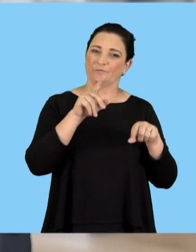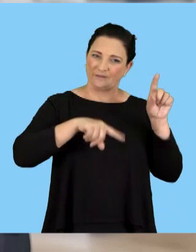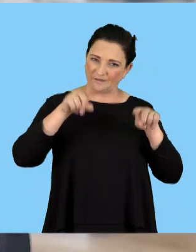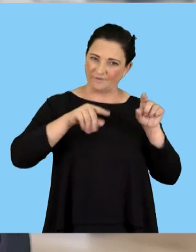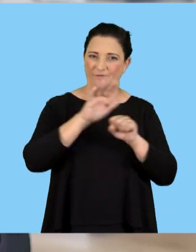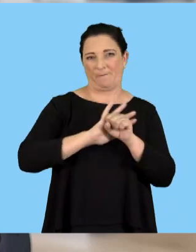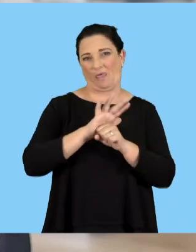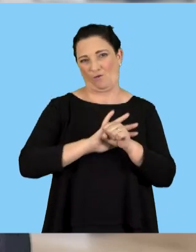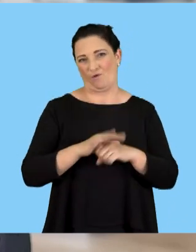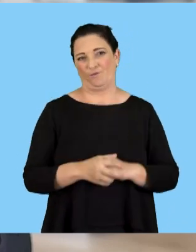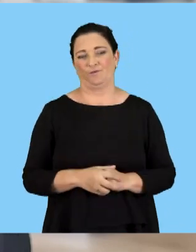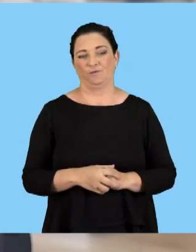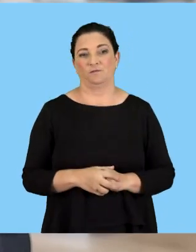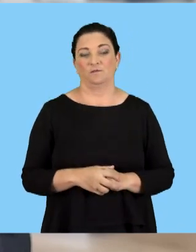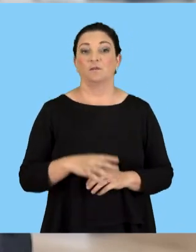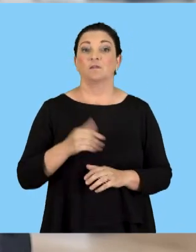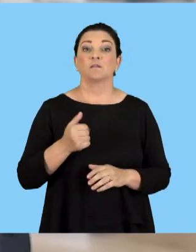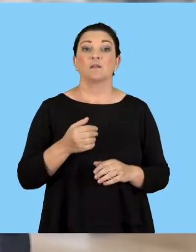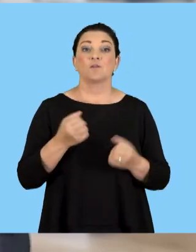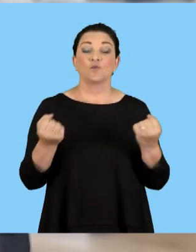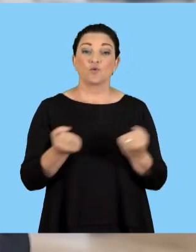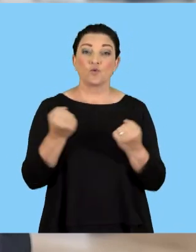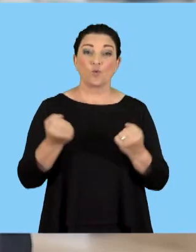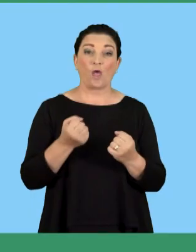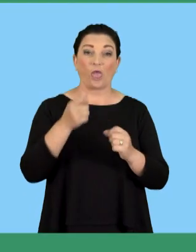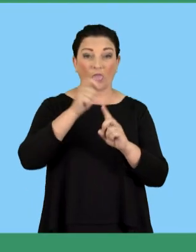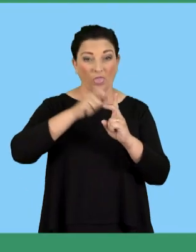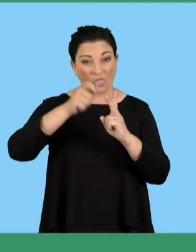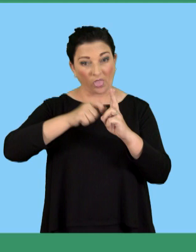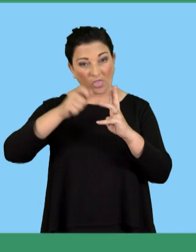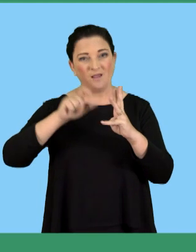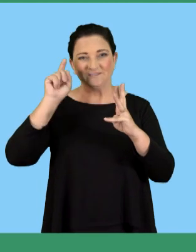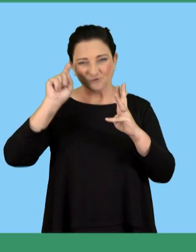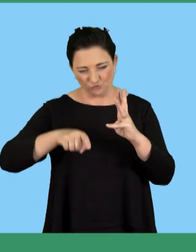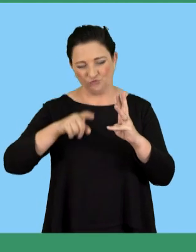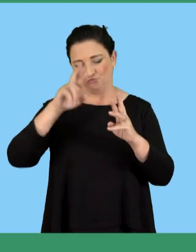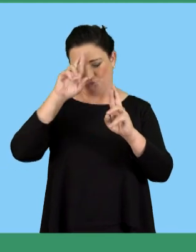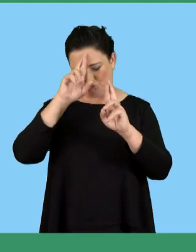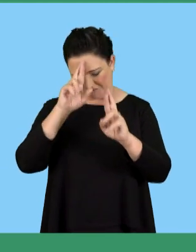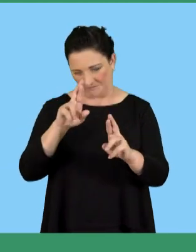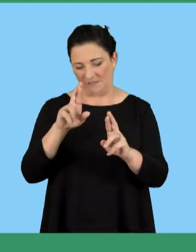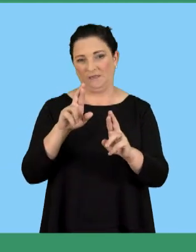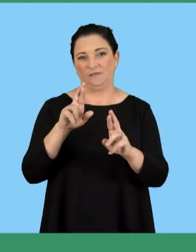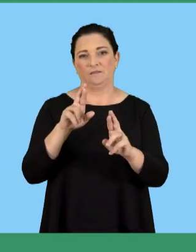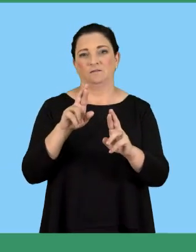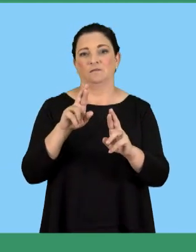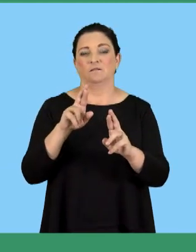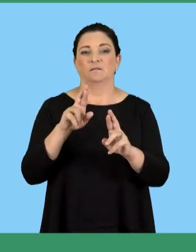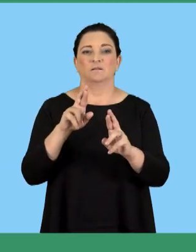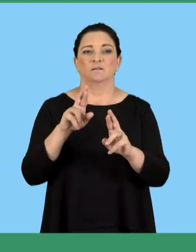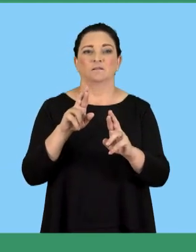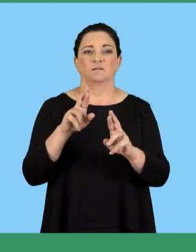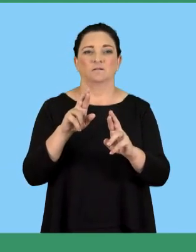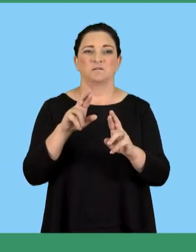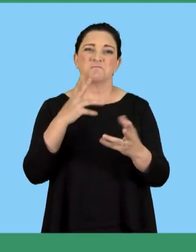rights in the workplace. Now, let's look into our challenging question. This is our challenging question, and you need to note it